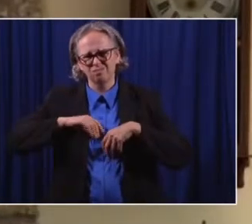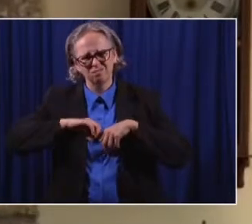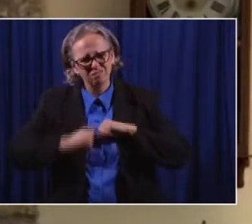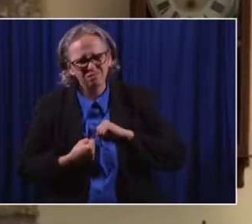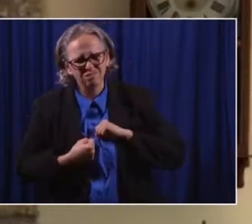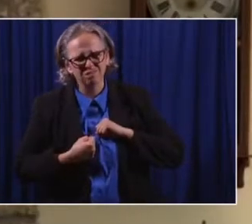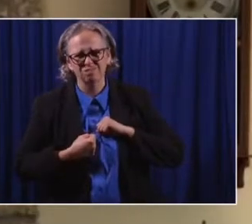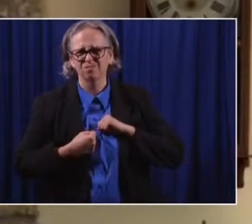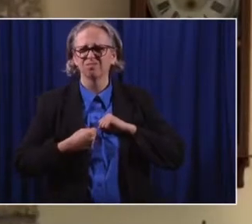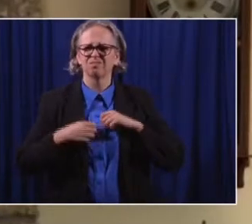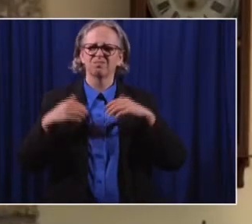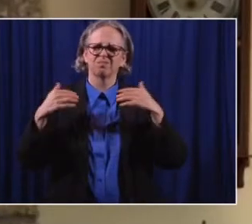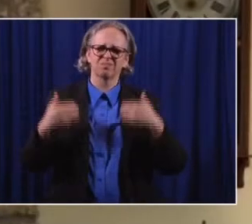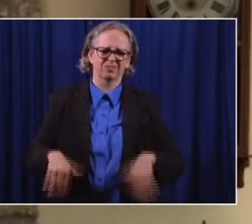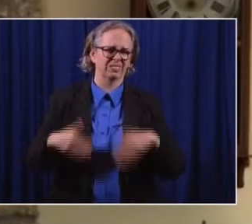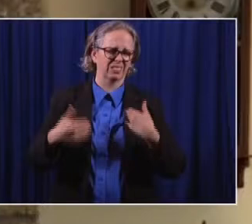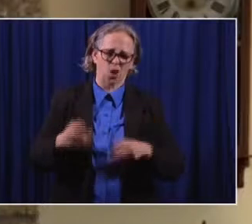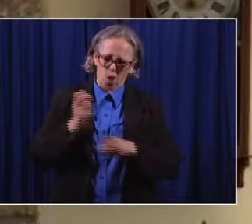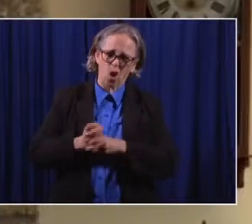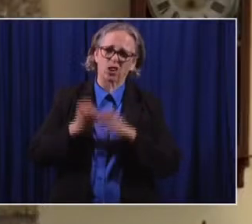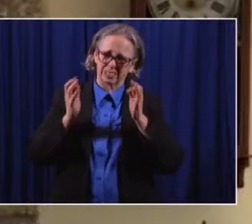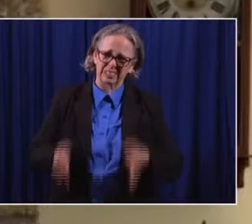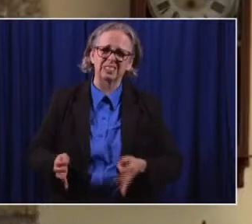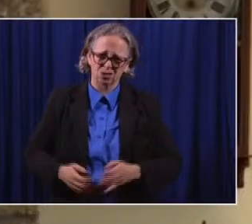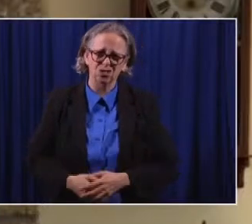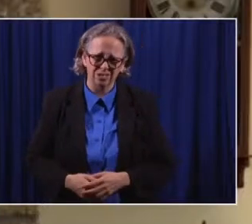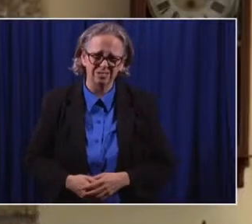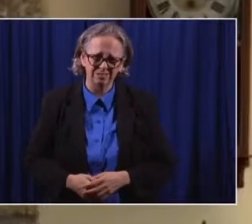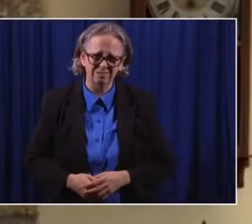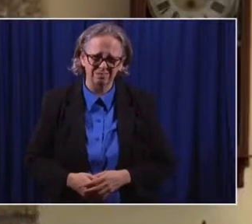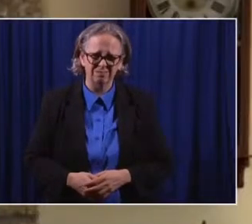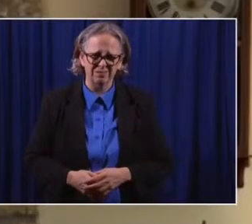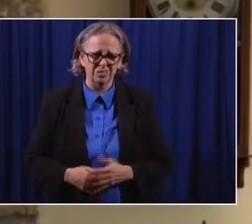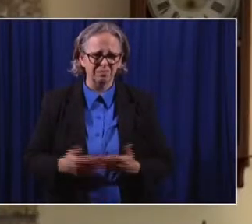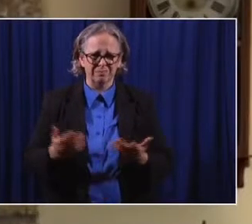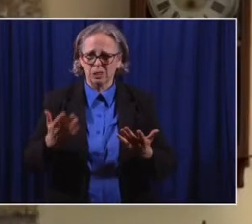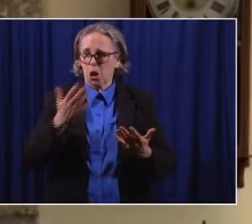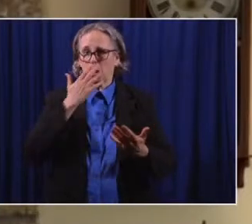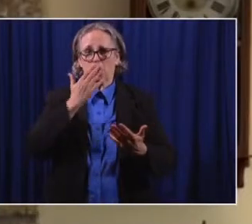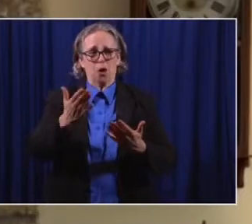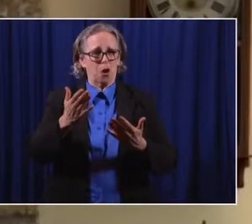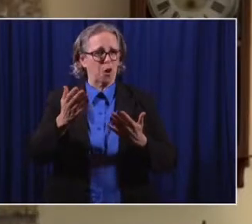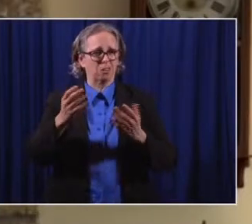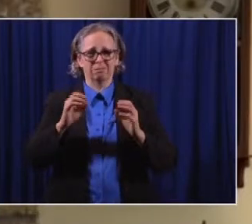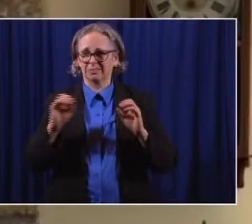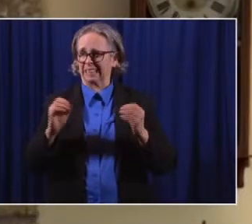gut-wrenching decisions that are made because there's no good and there's no easy answer.